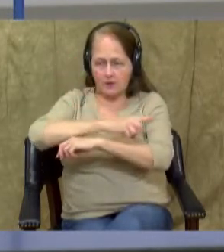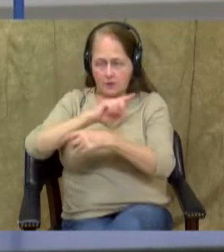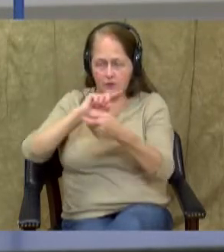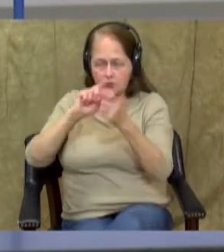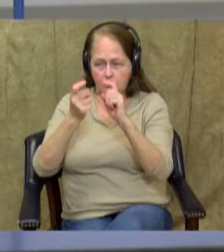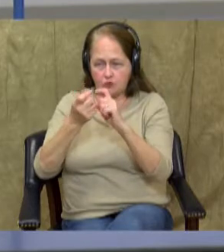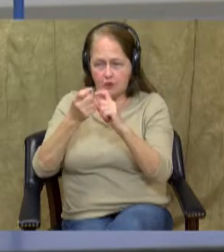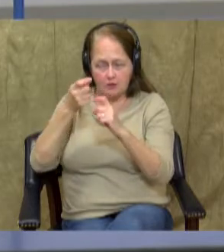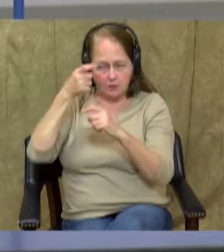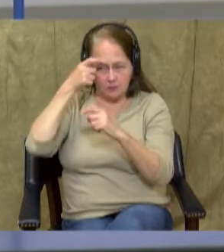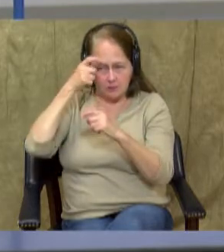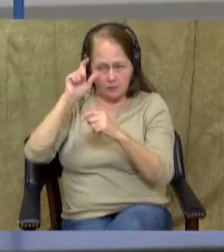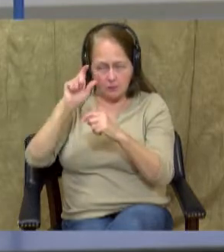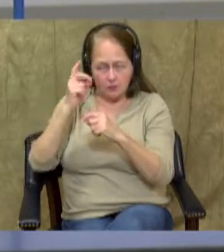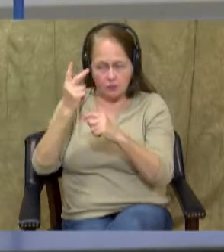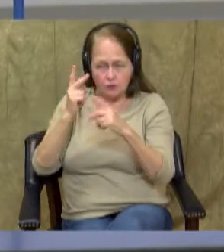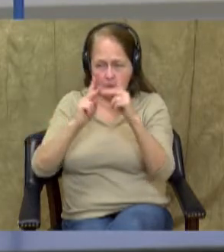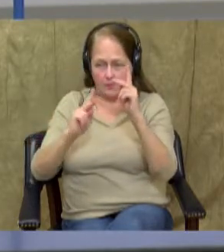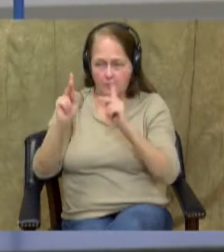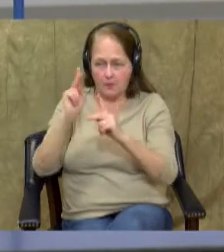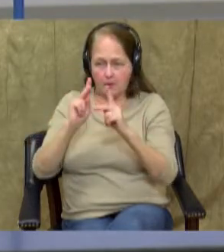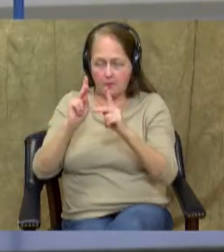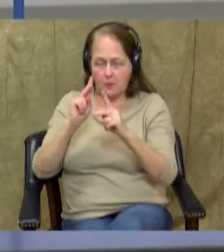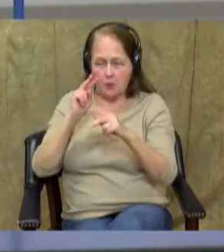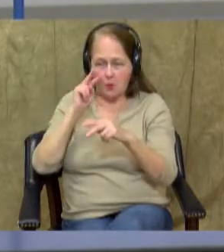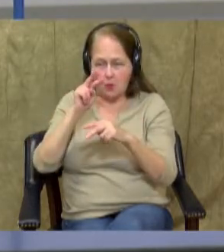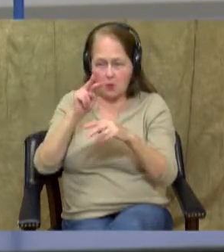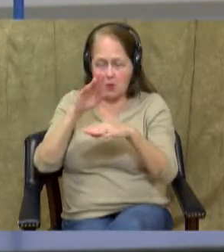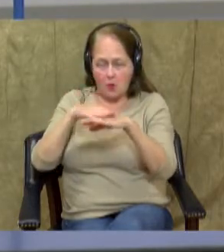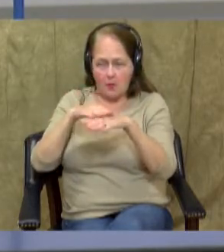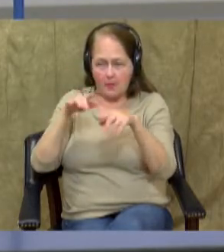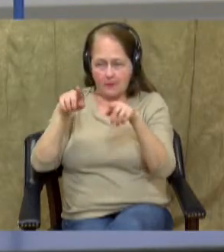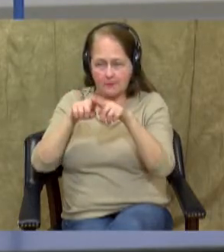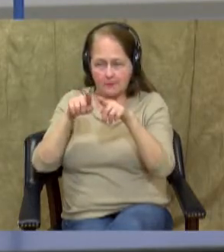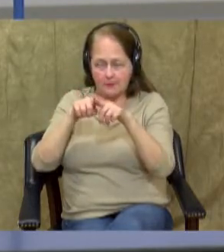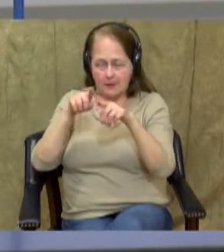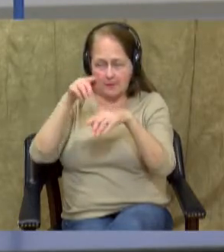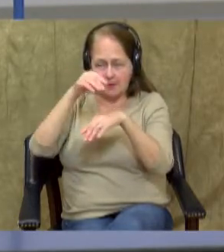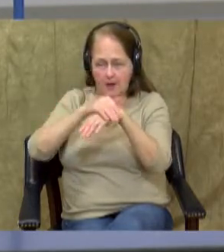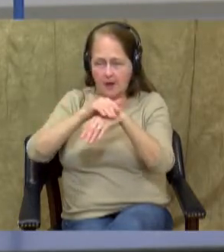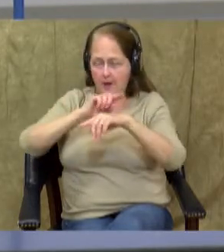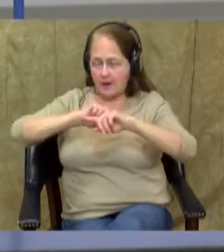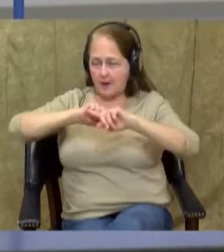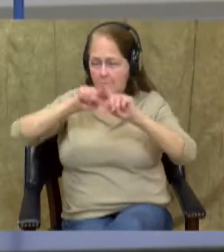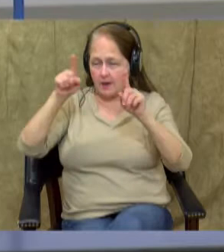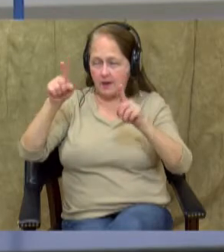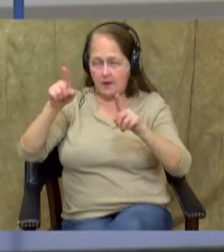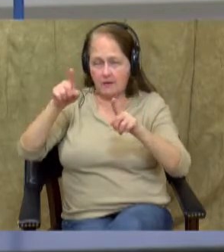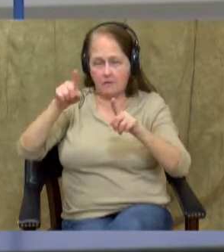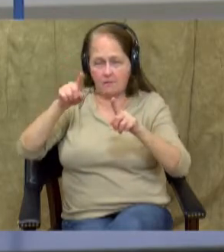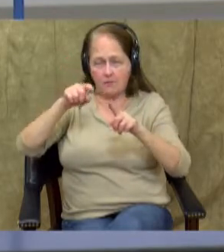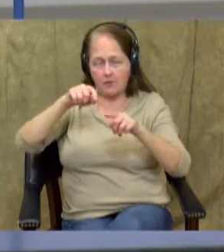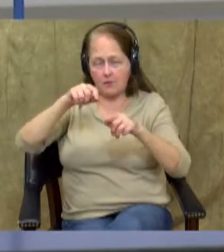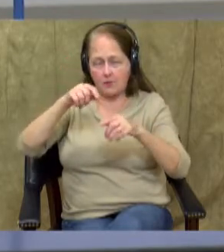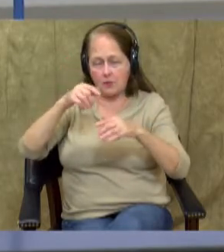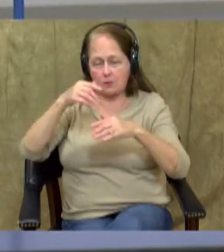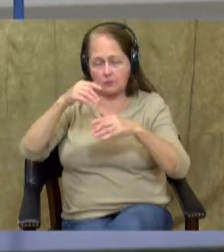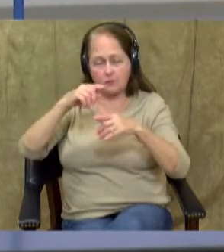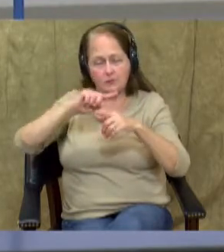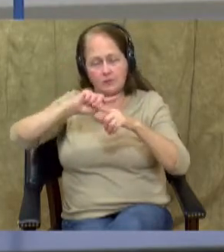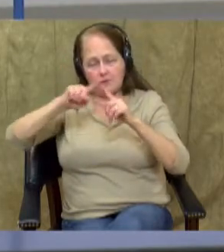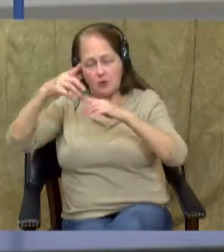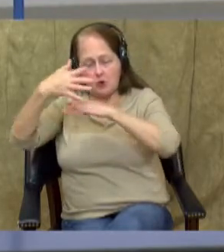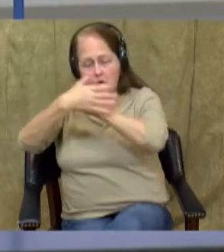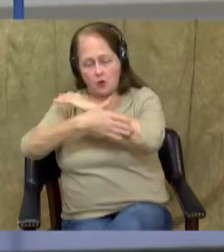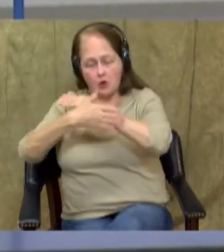if two people are looking at the moon on the same night, even if they're on different sides of the planet, they're going to see the same